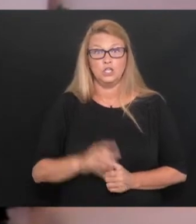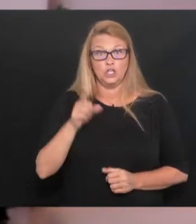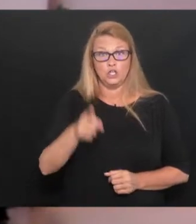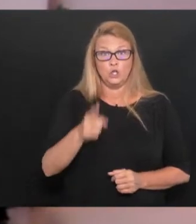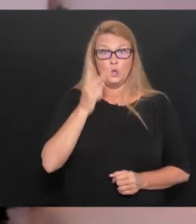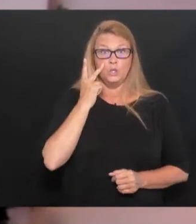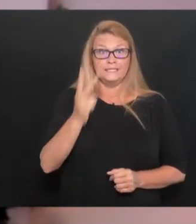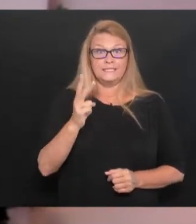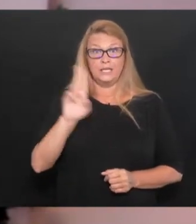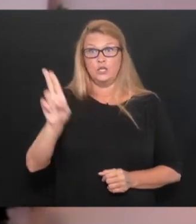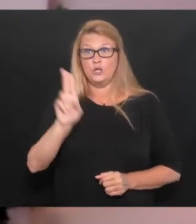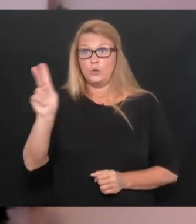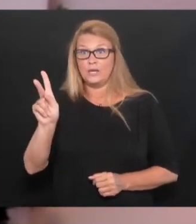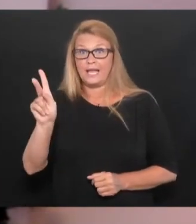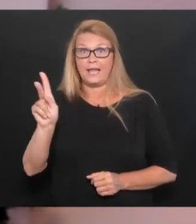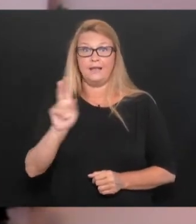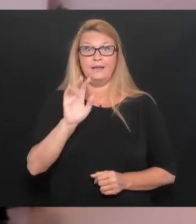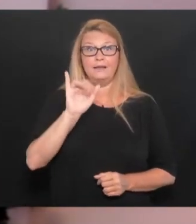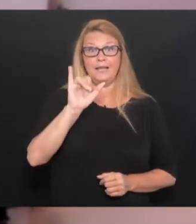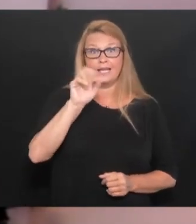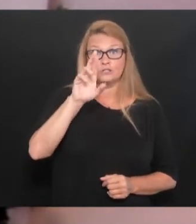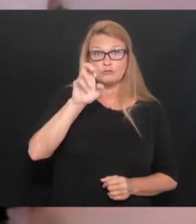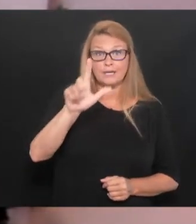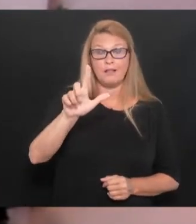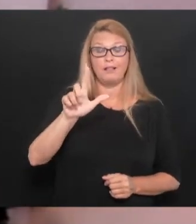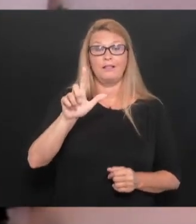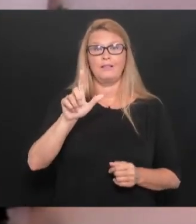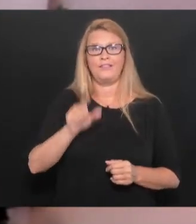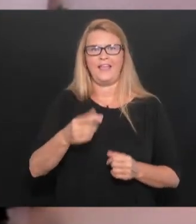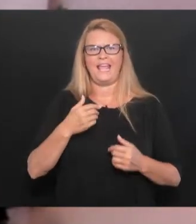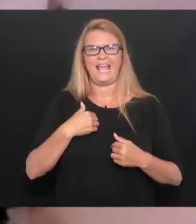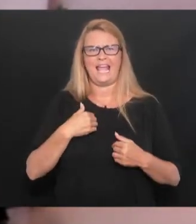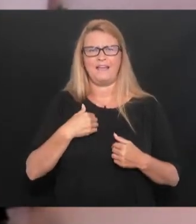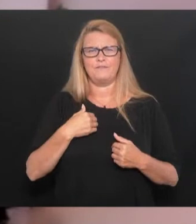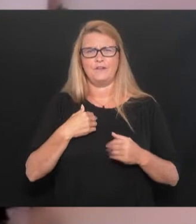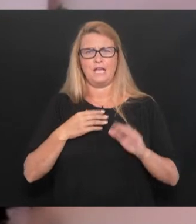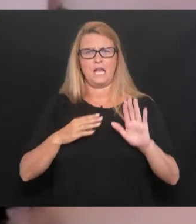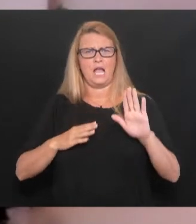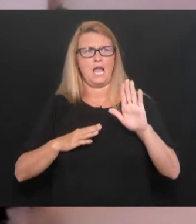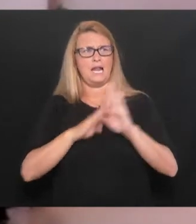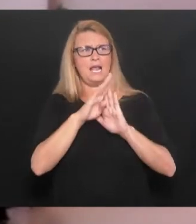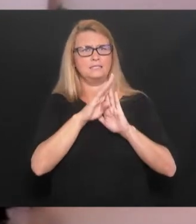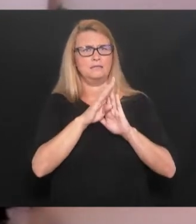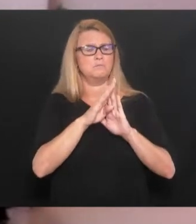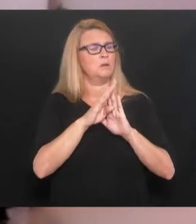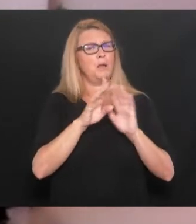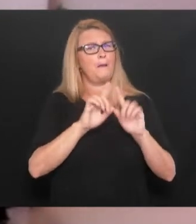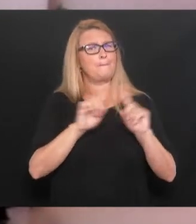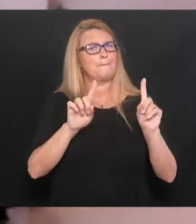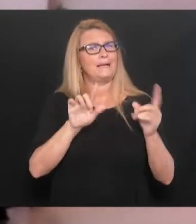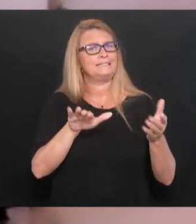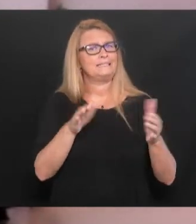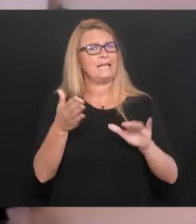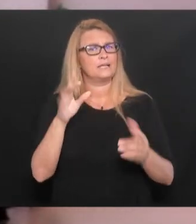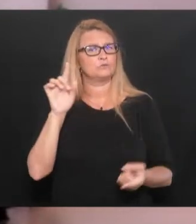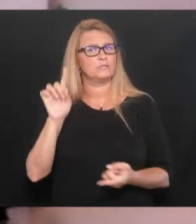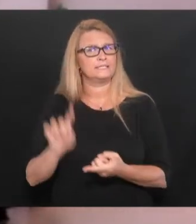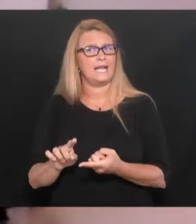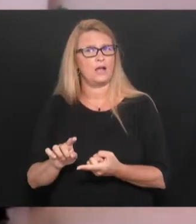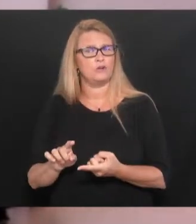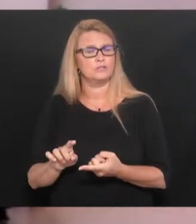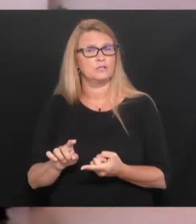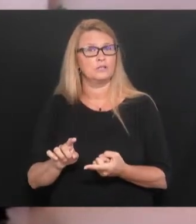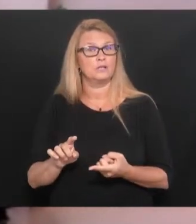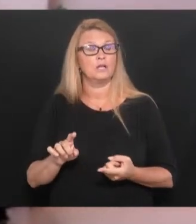and Israel, they also saw a rapid upswing, but didn't see nearly the number of deaths. Deaths in both Israel and the UK